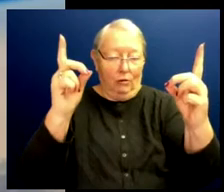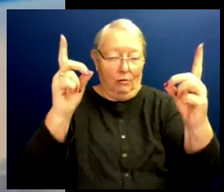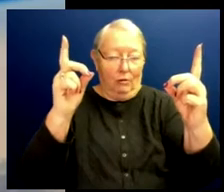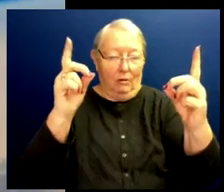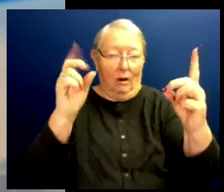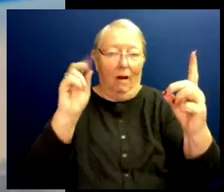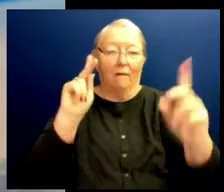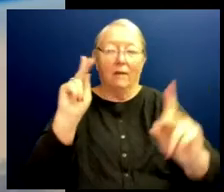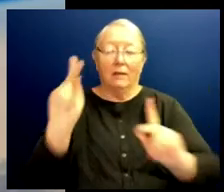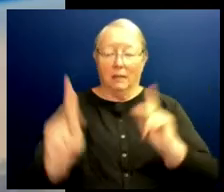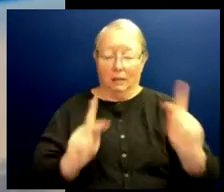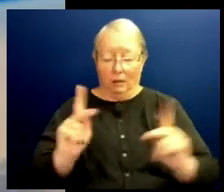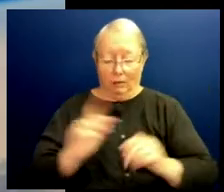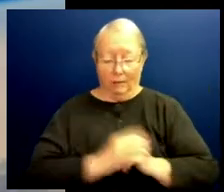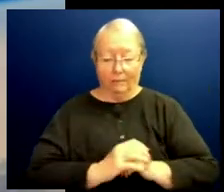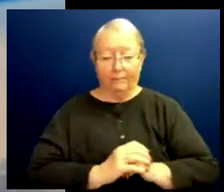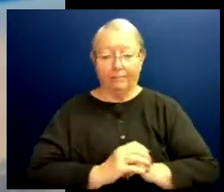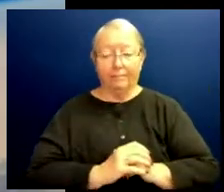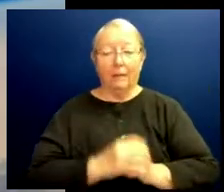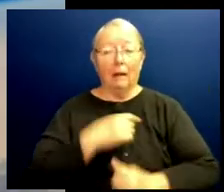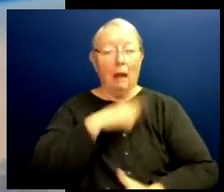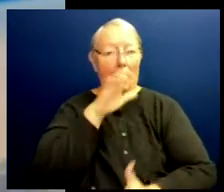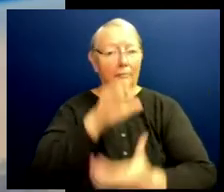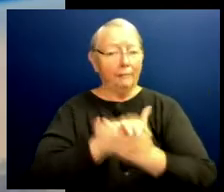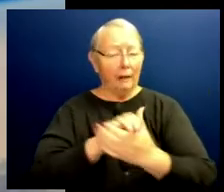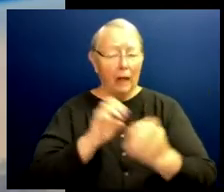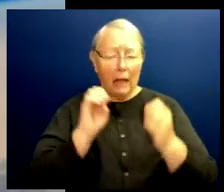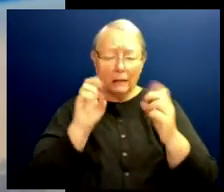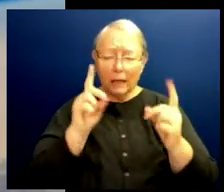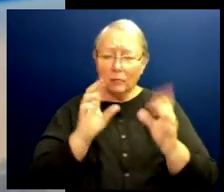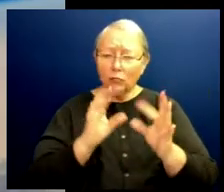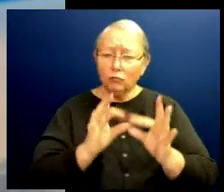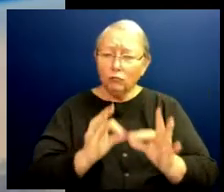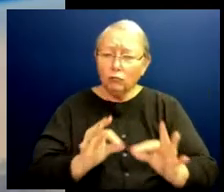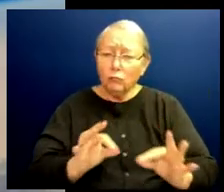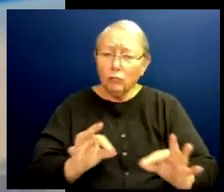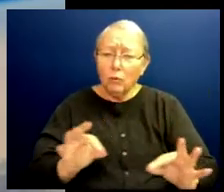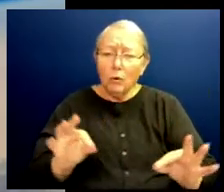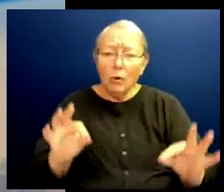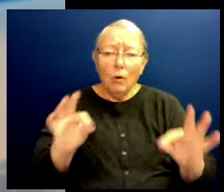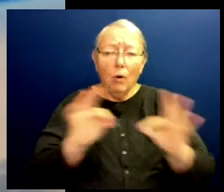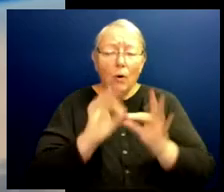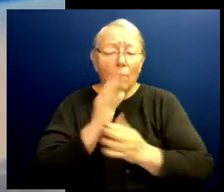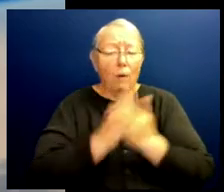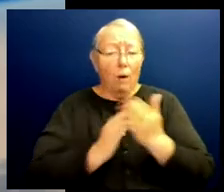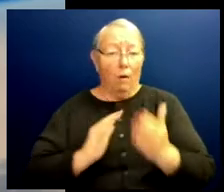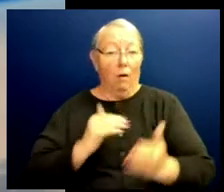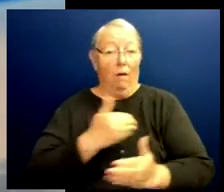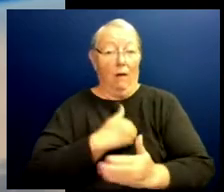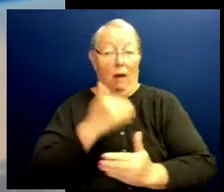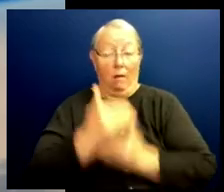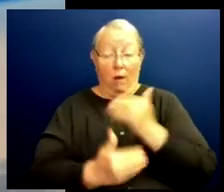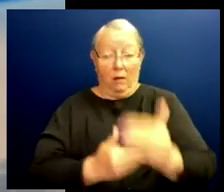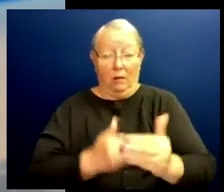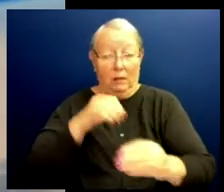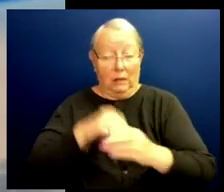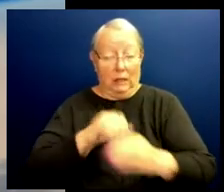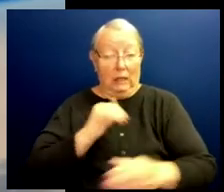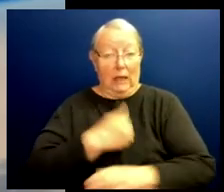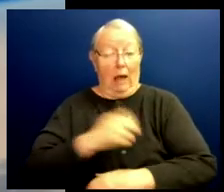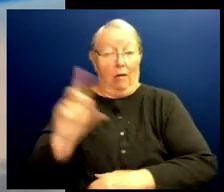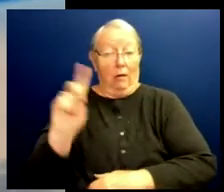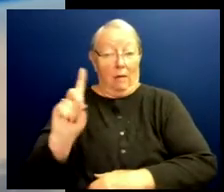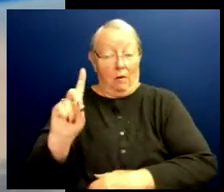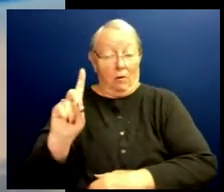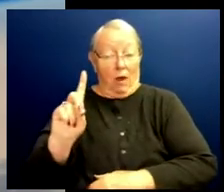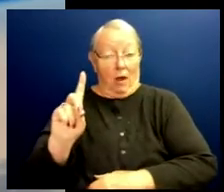I think education is such an important part of the democratic process, and education is what the Sno-Isle